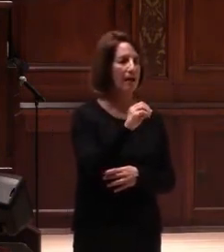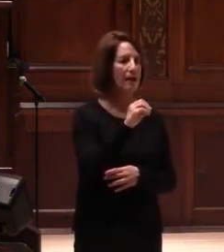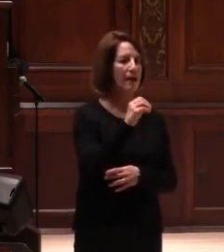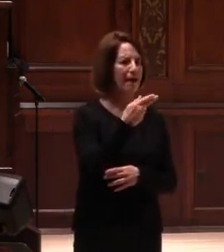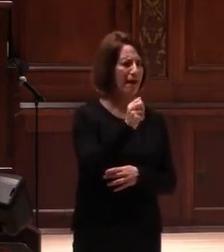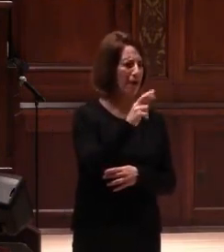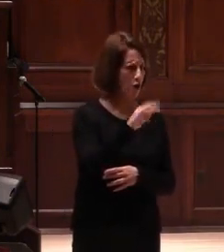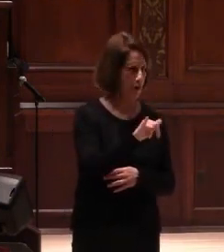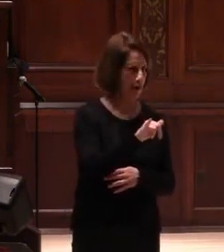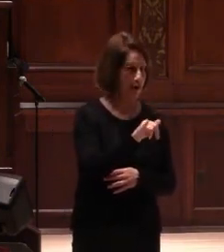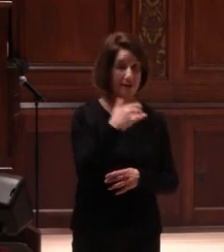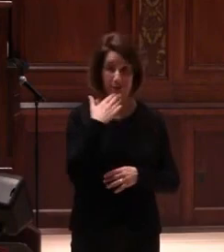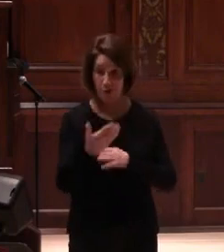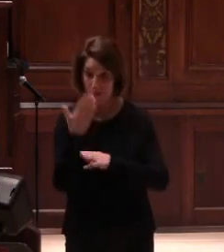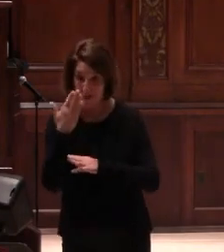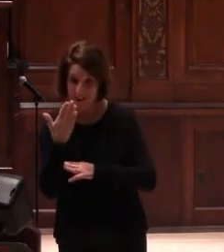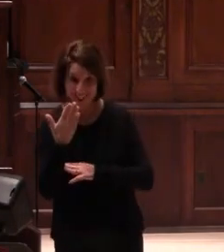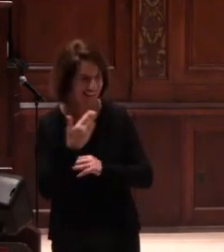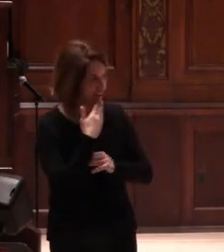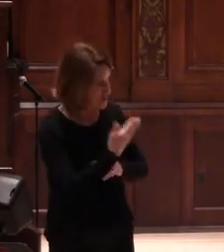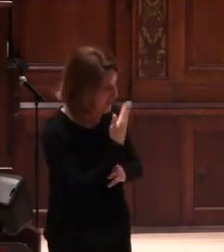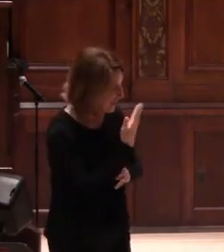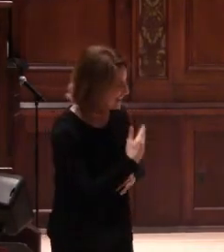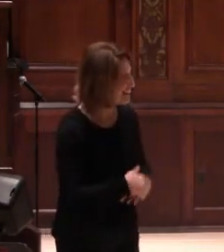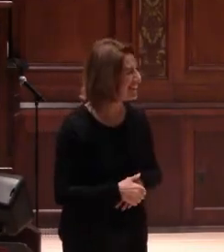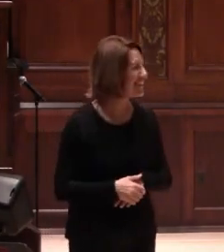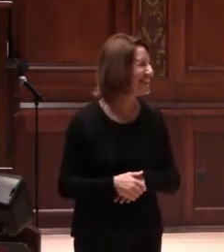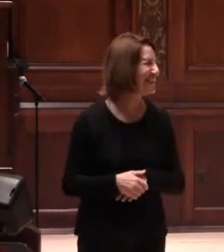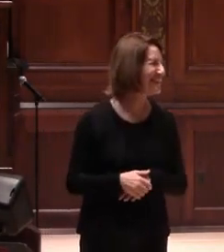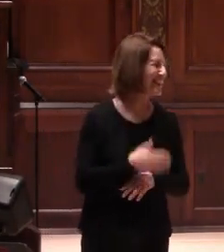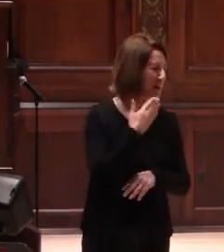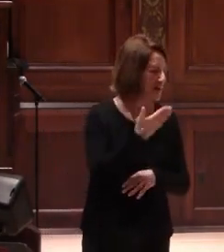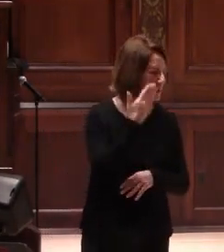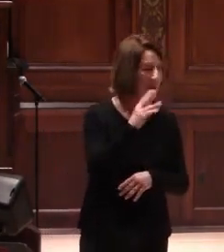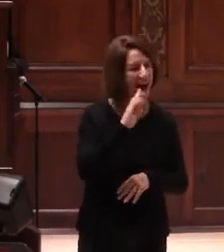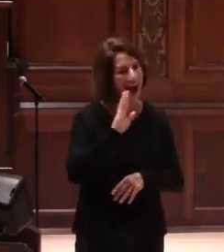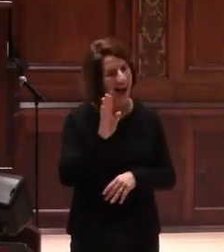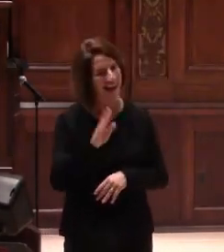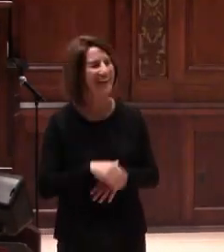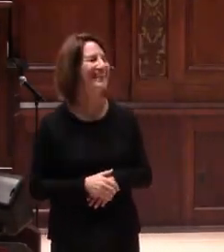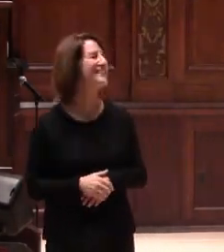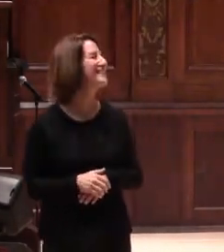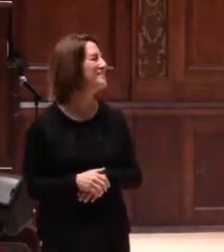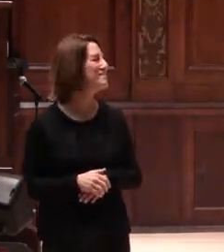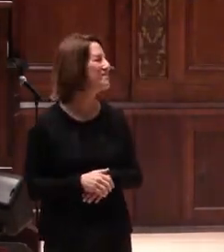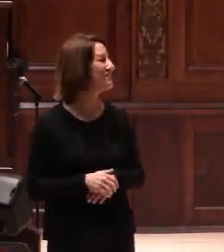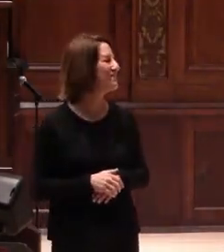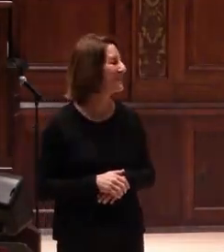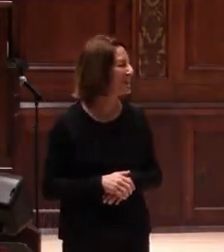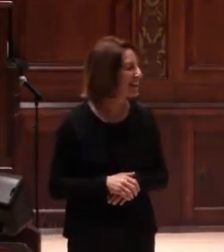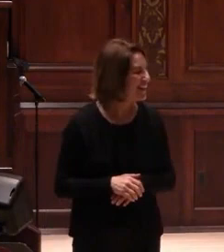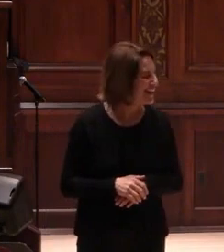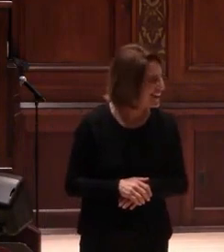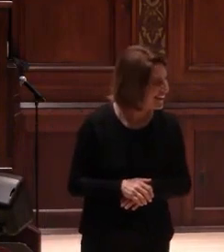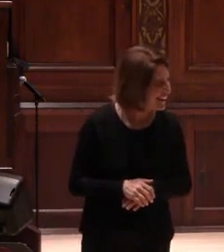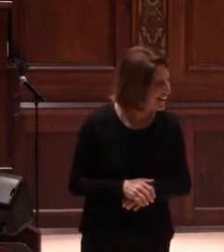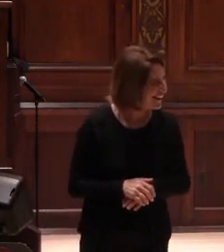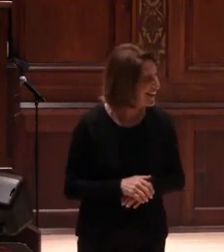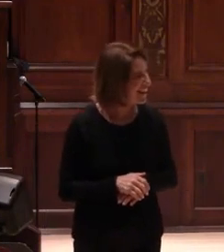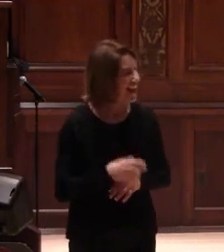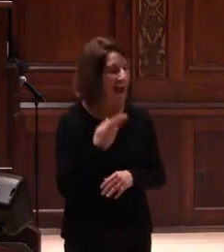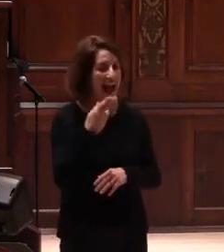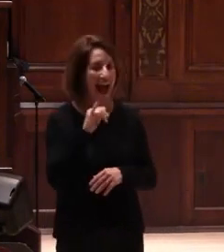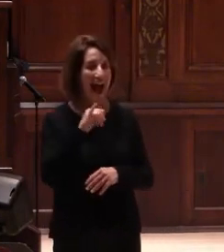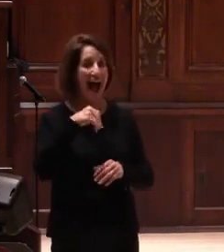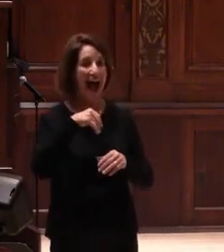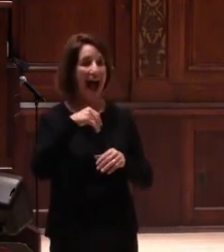morning? Good morning. You want to say hi, Harrison? Hi. Mabel, what do you want to say? Hi, my name